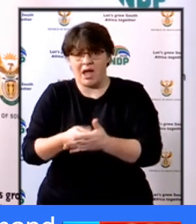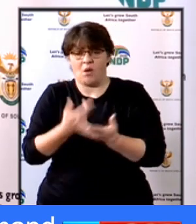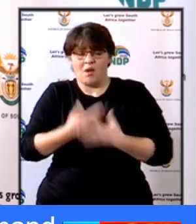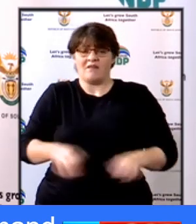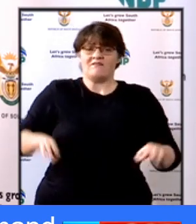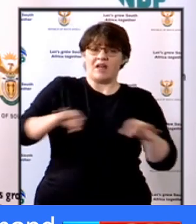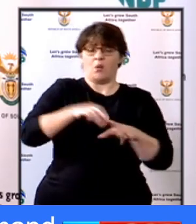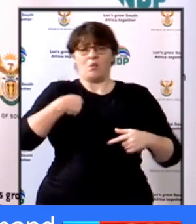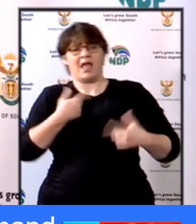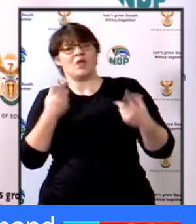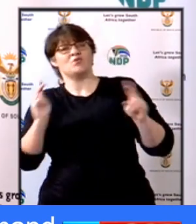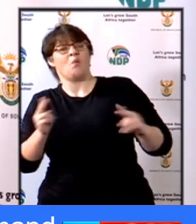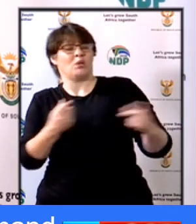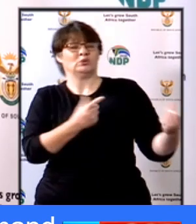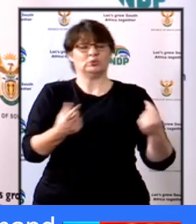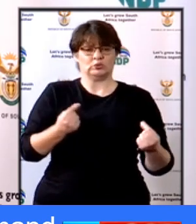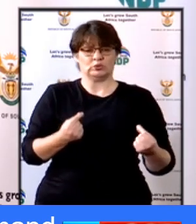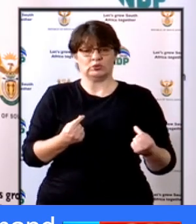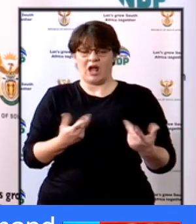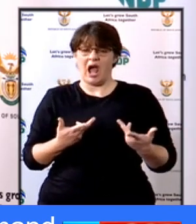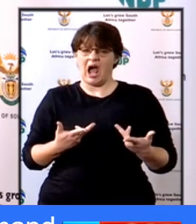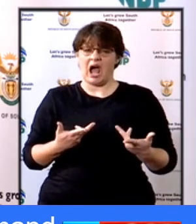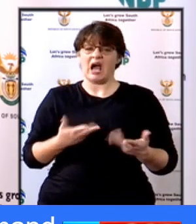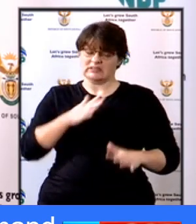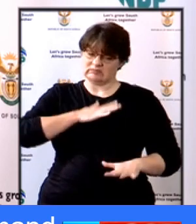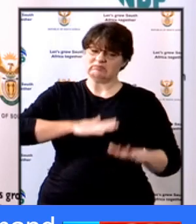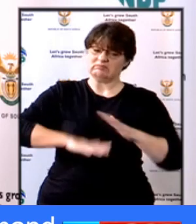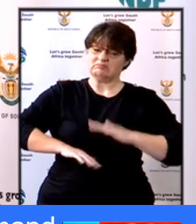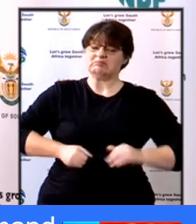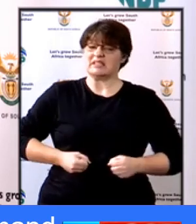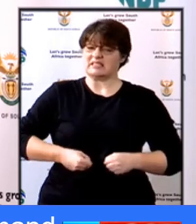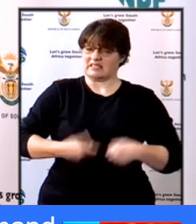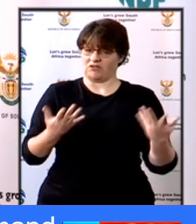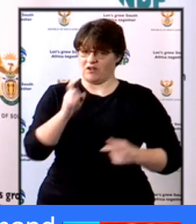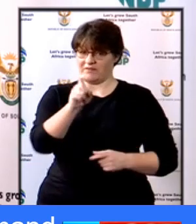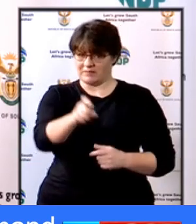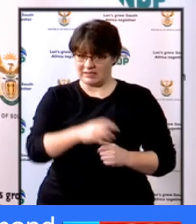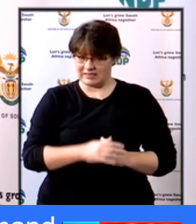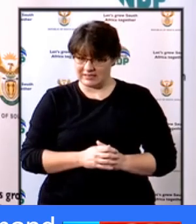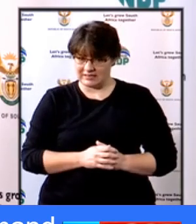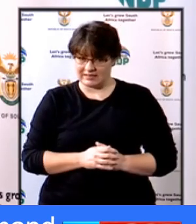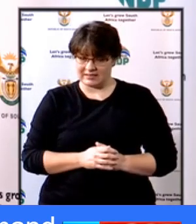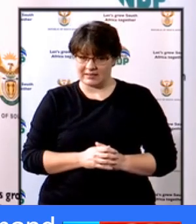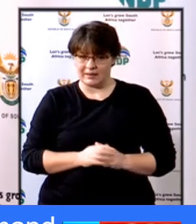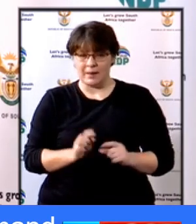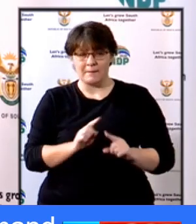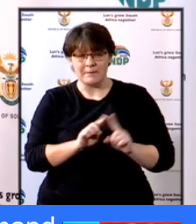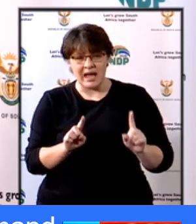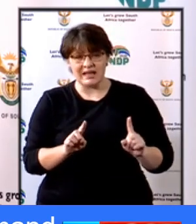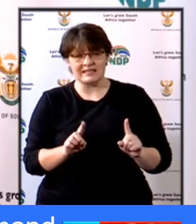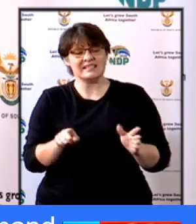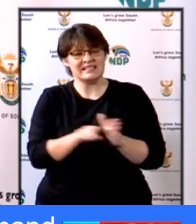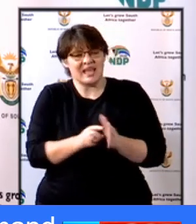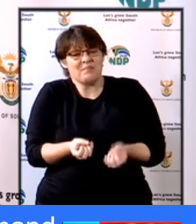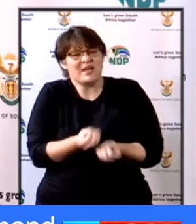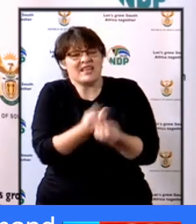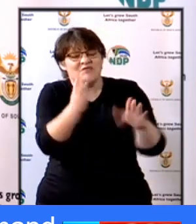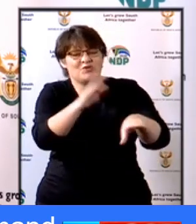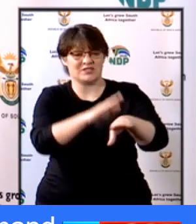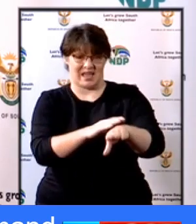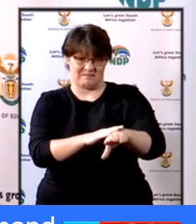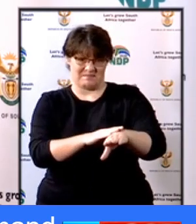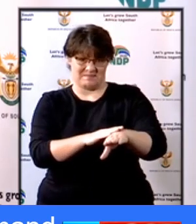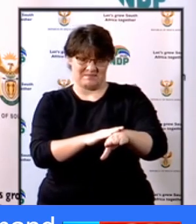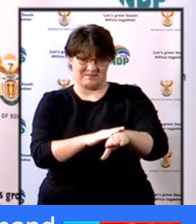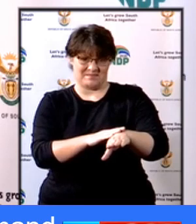ability to do the things that we do every day in our normal lives. But it has brought us valuable time to